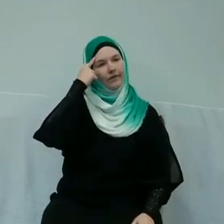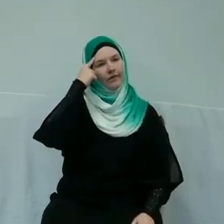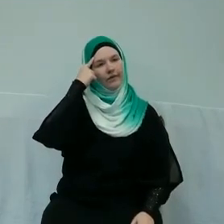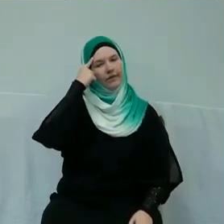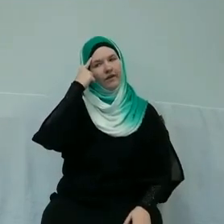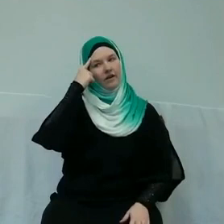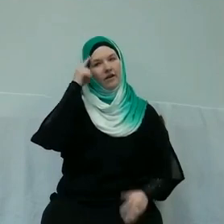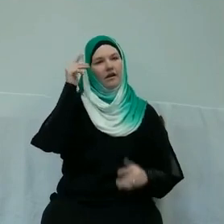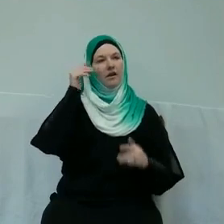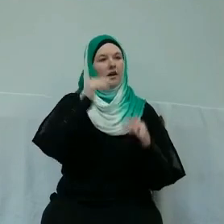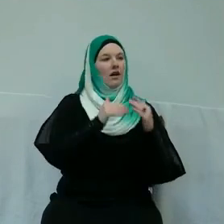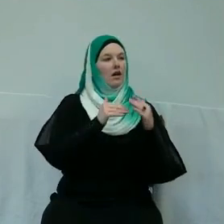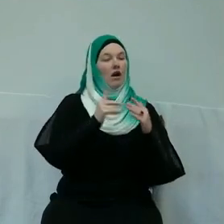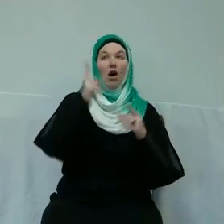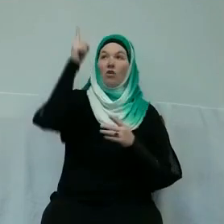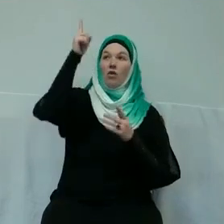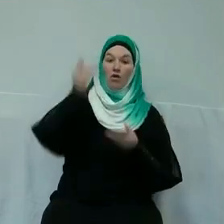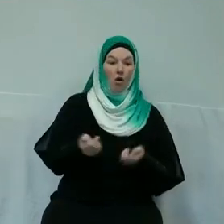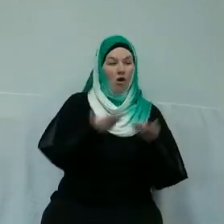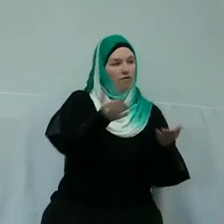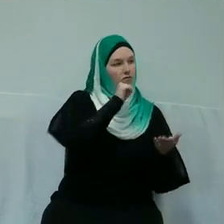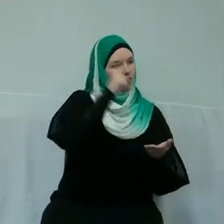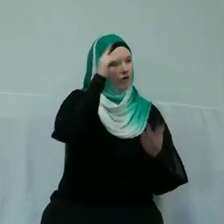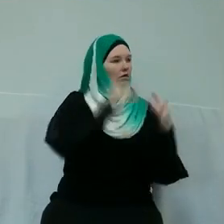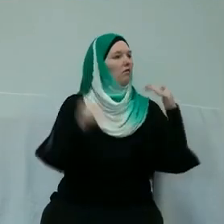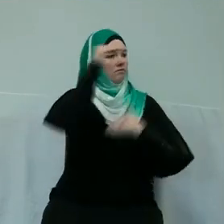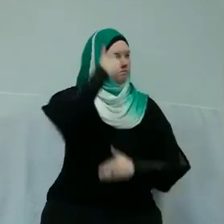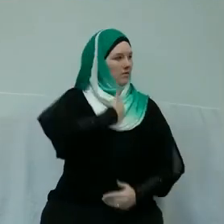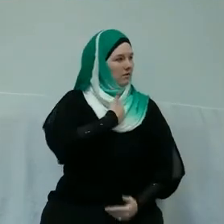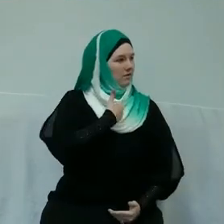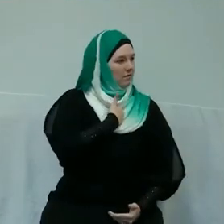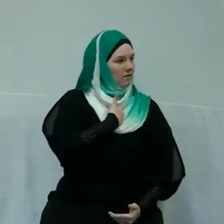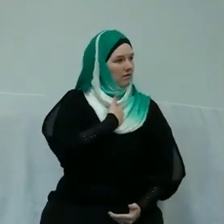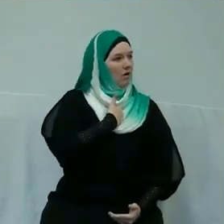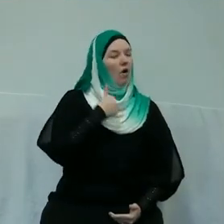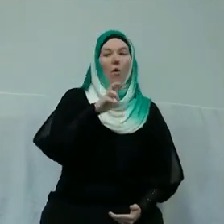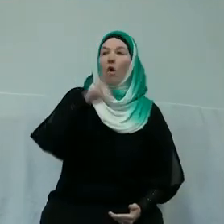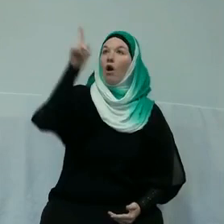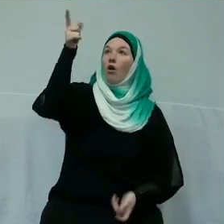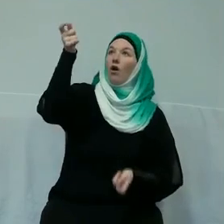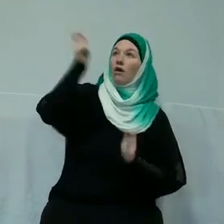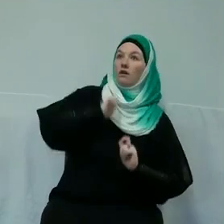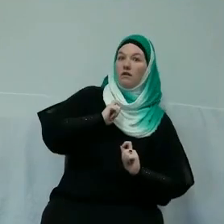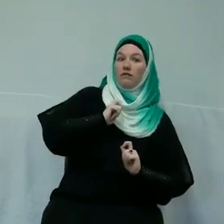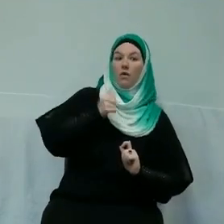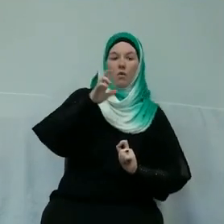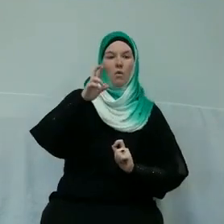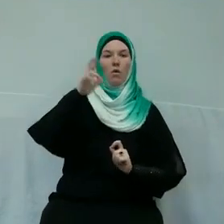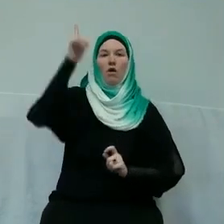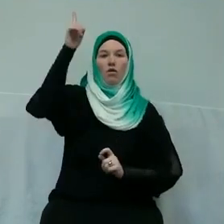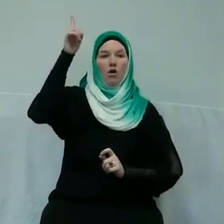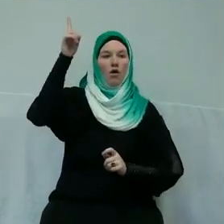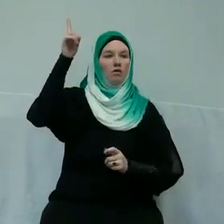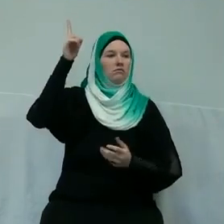ahead of what Allah offers you. Don't advance your own reasoning ahead of the reasoning